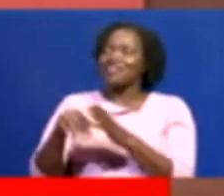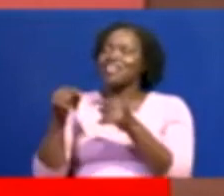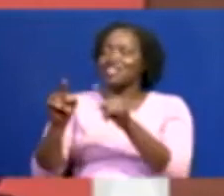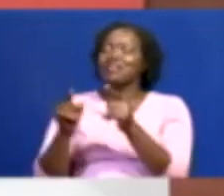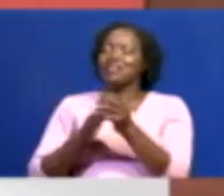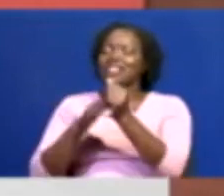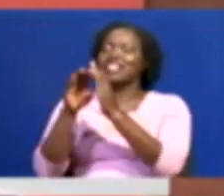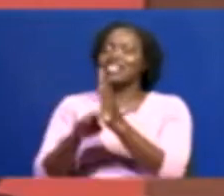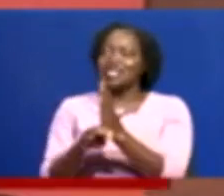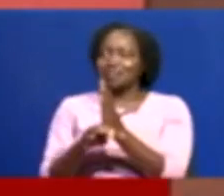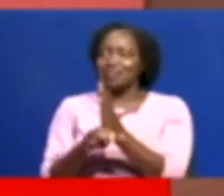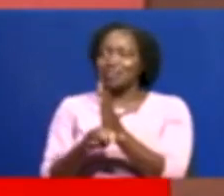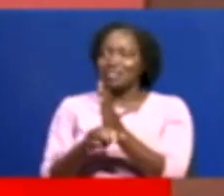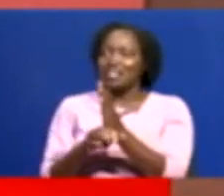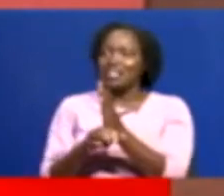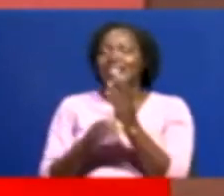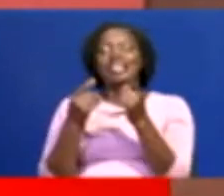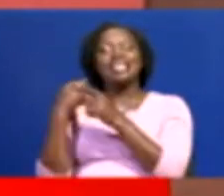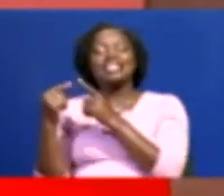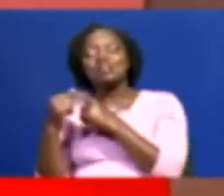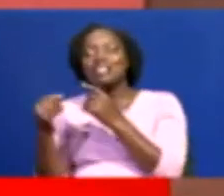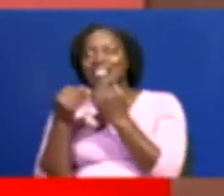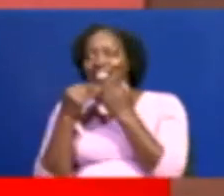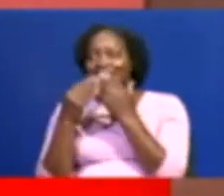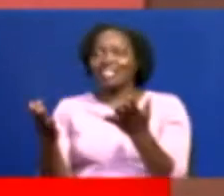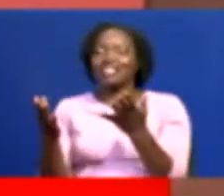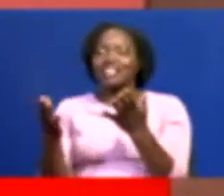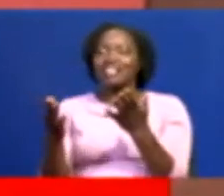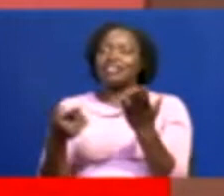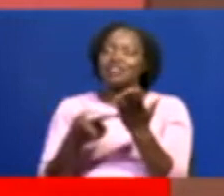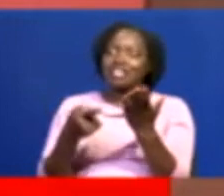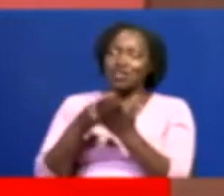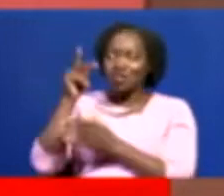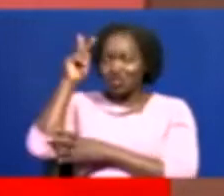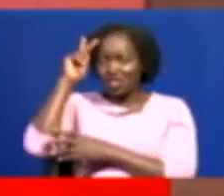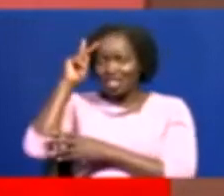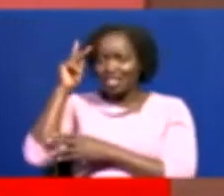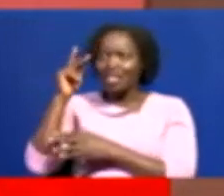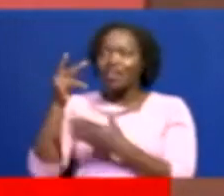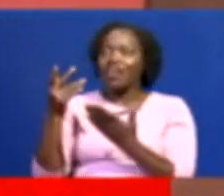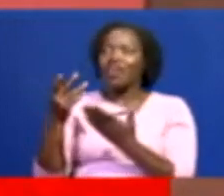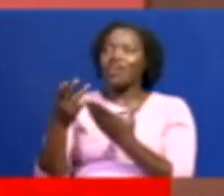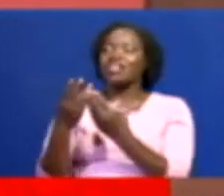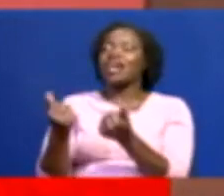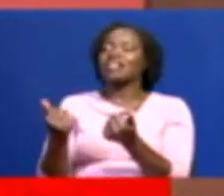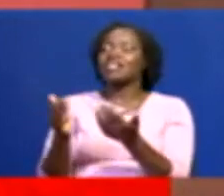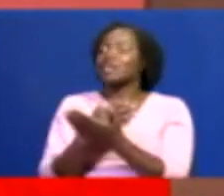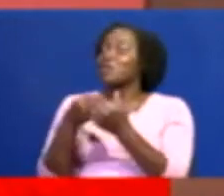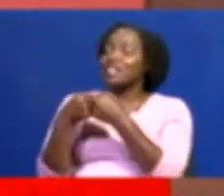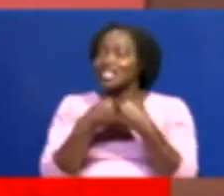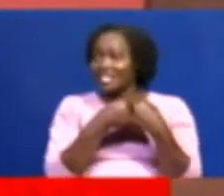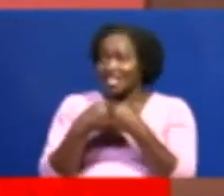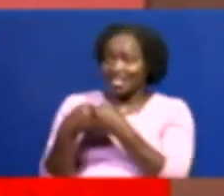in leadership. They don't have experience and even technical know-how mm-hmm. to handle some of the challenges